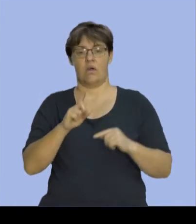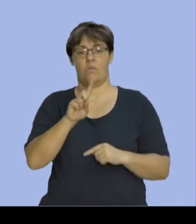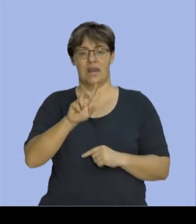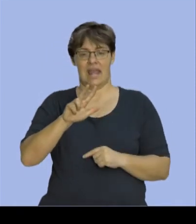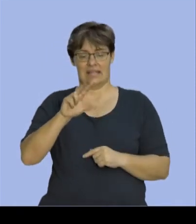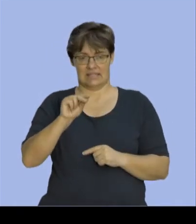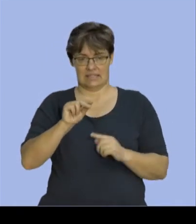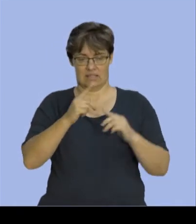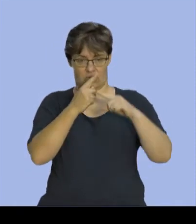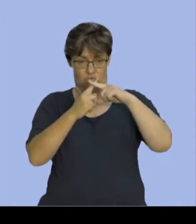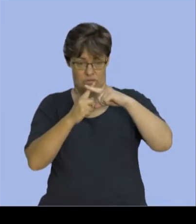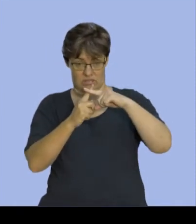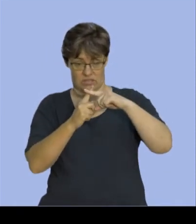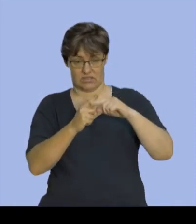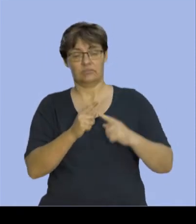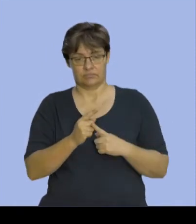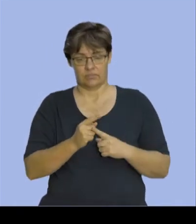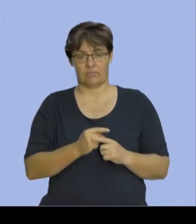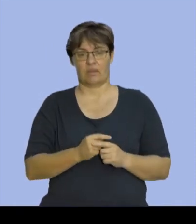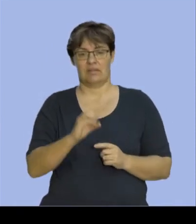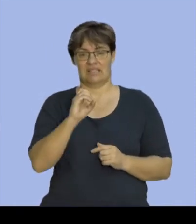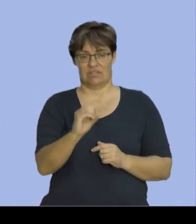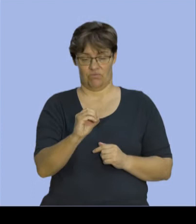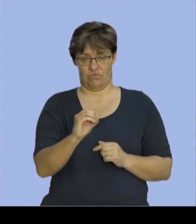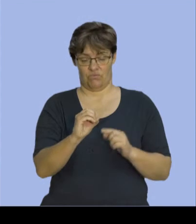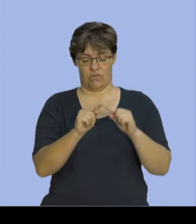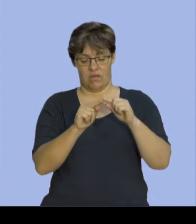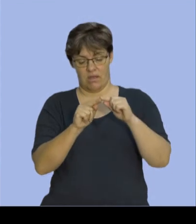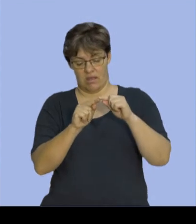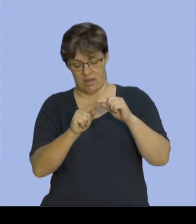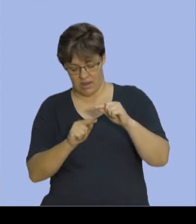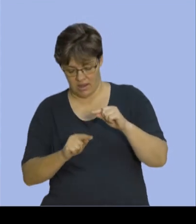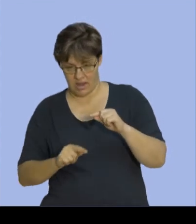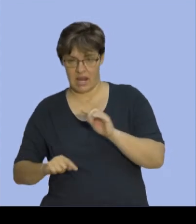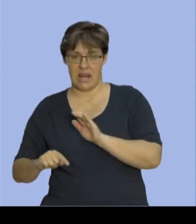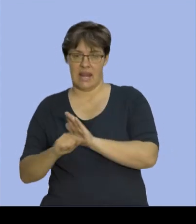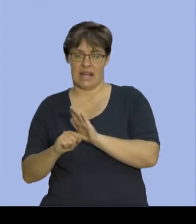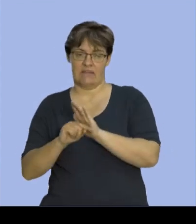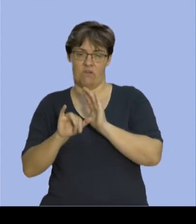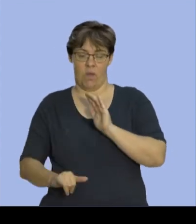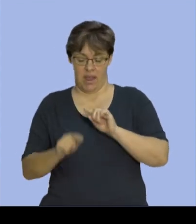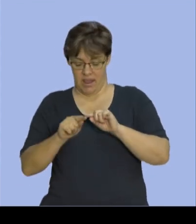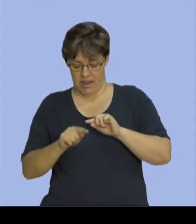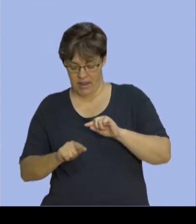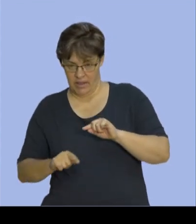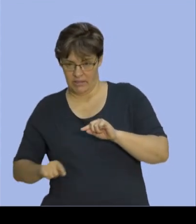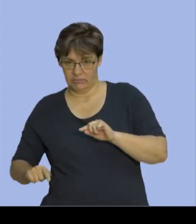180 degrees, which is where the graph is 0, goes into the negative y-axis up until it